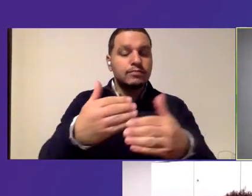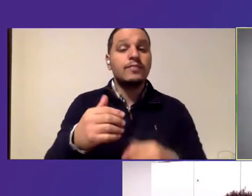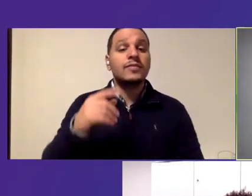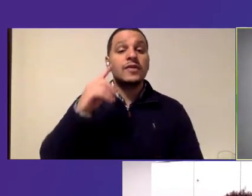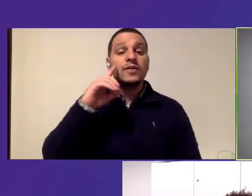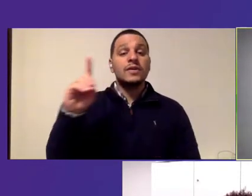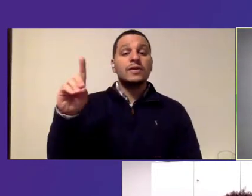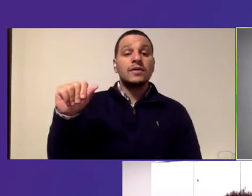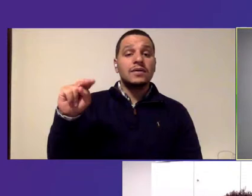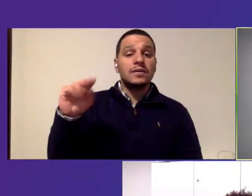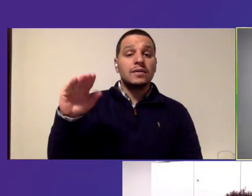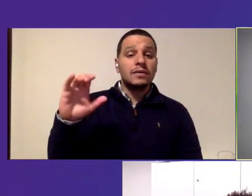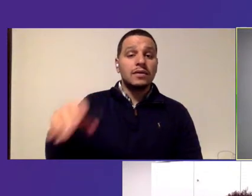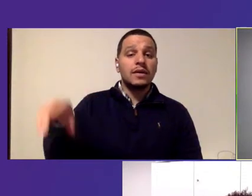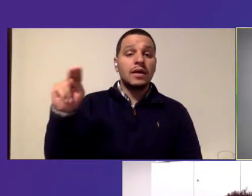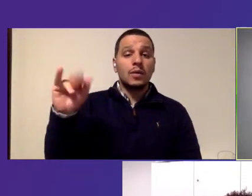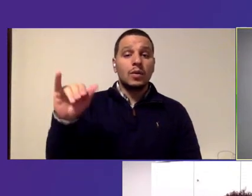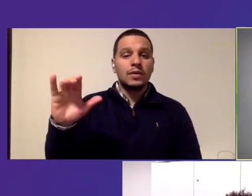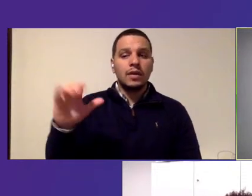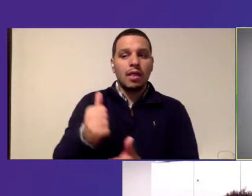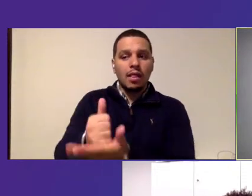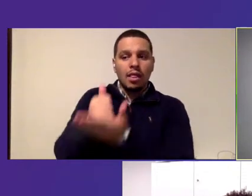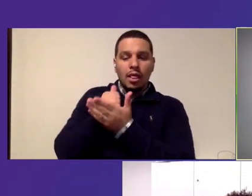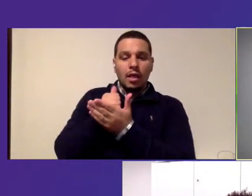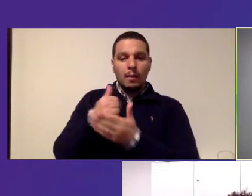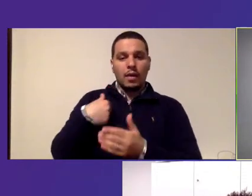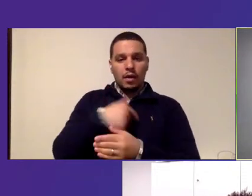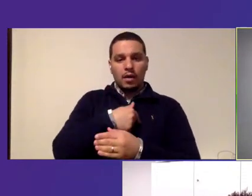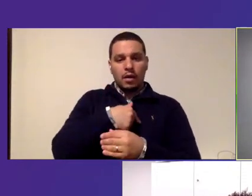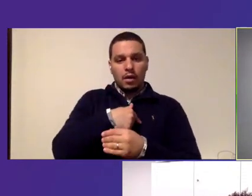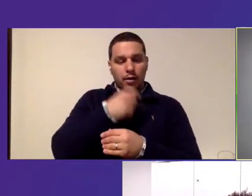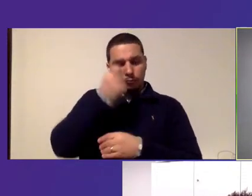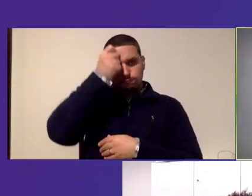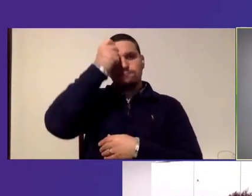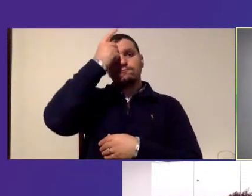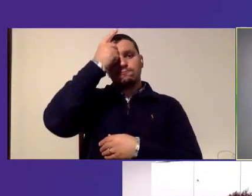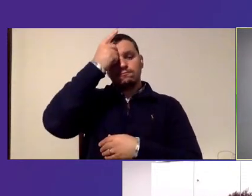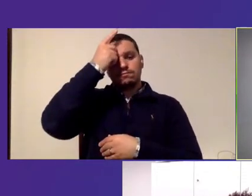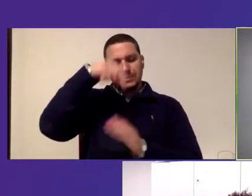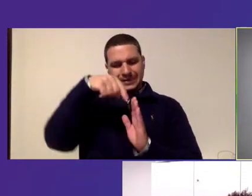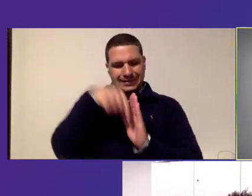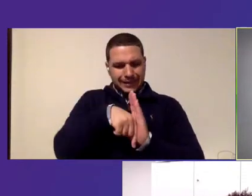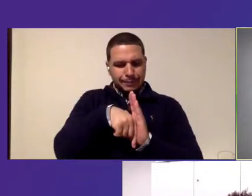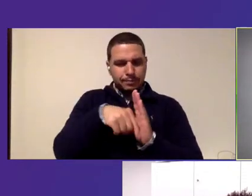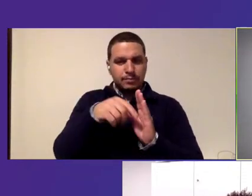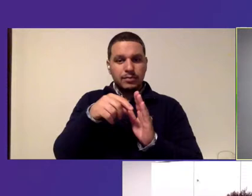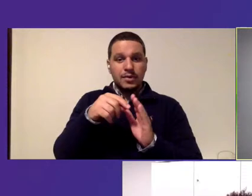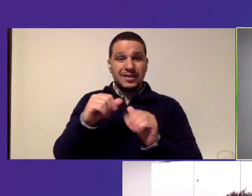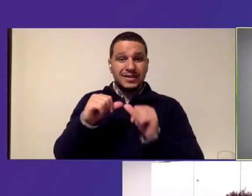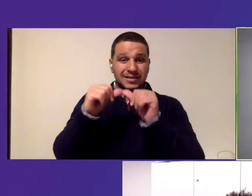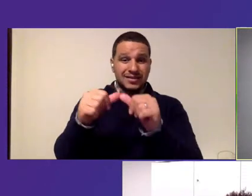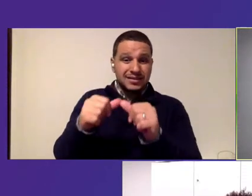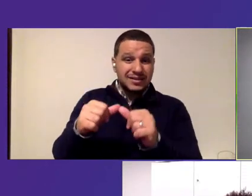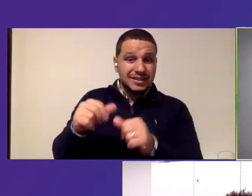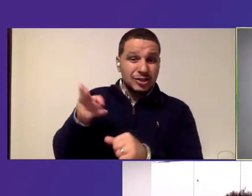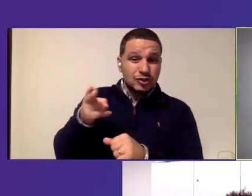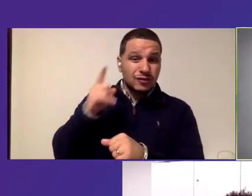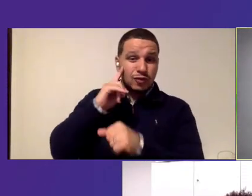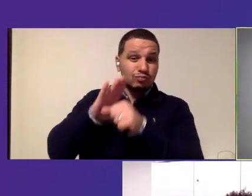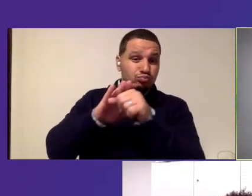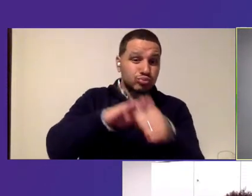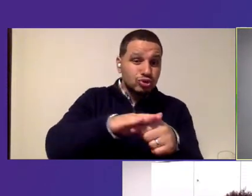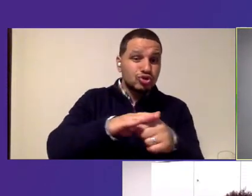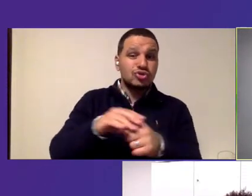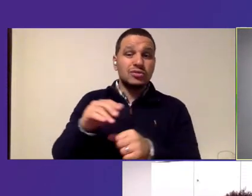they help us to deepen our learning around the history of oppression and genocide and the continuous colonization of Indigenous and First